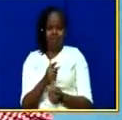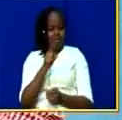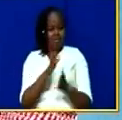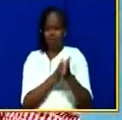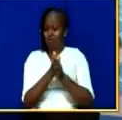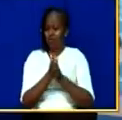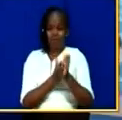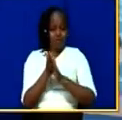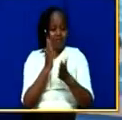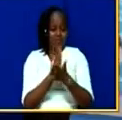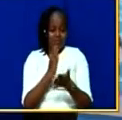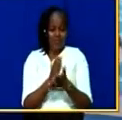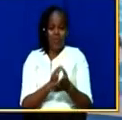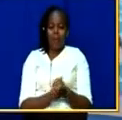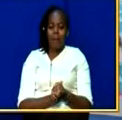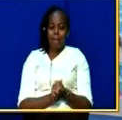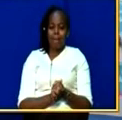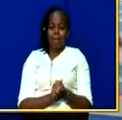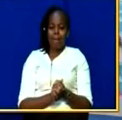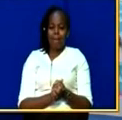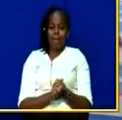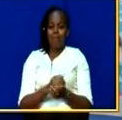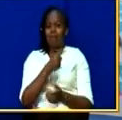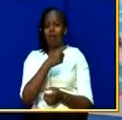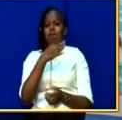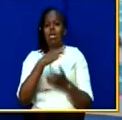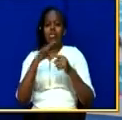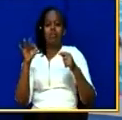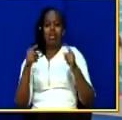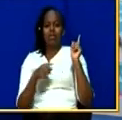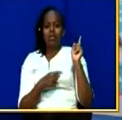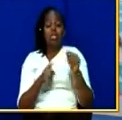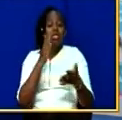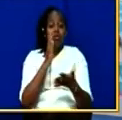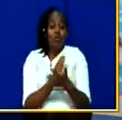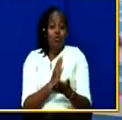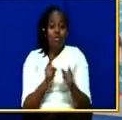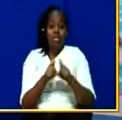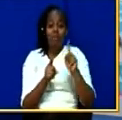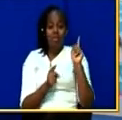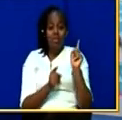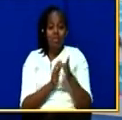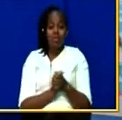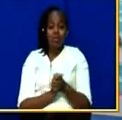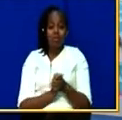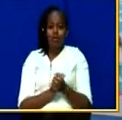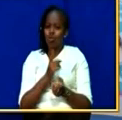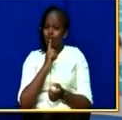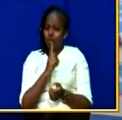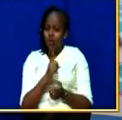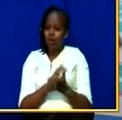be interesting. Yes. Look at the spinach. Wait, even spinach. Even spinach comes from seeds.